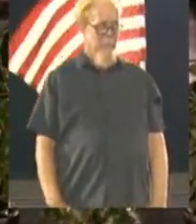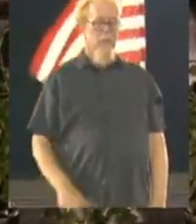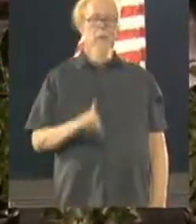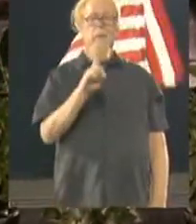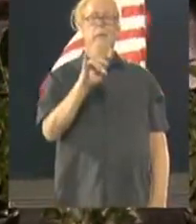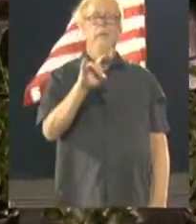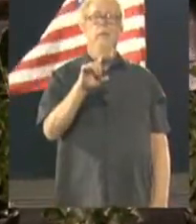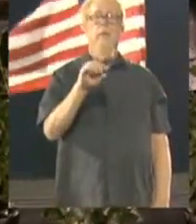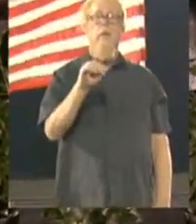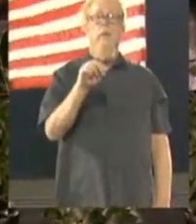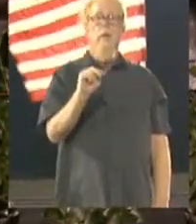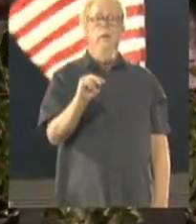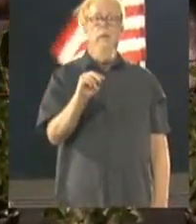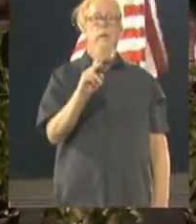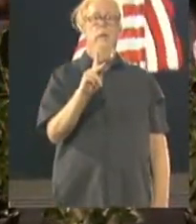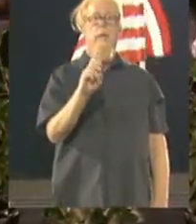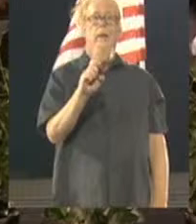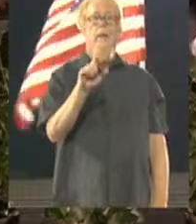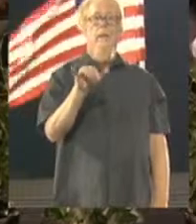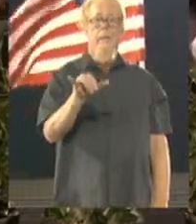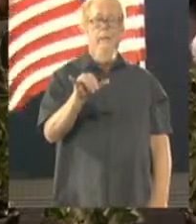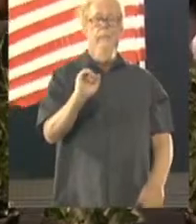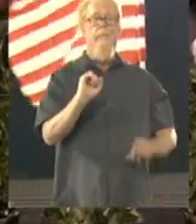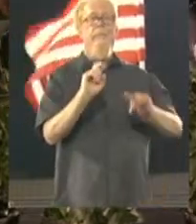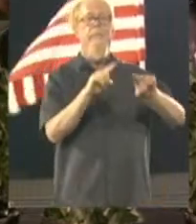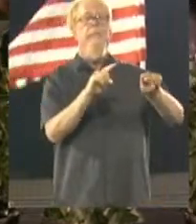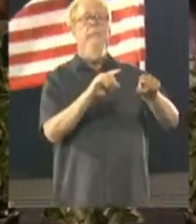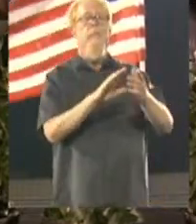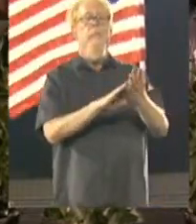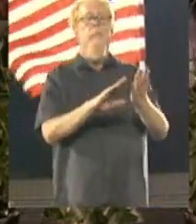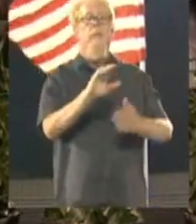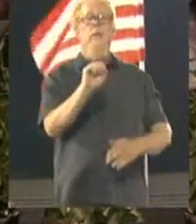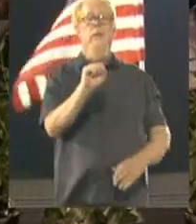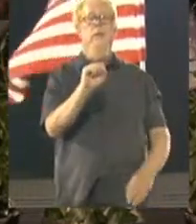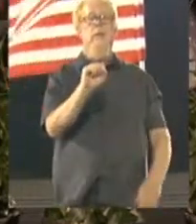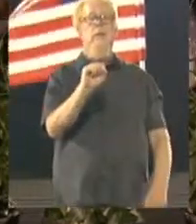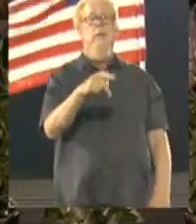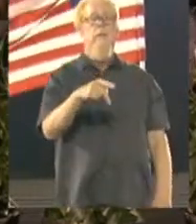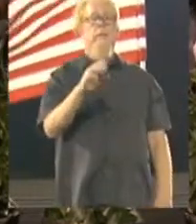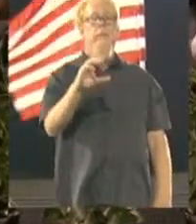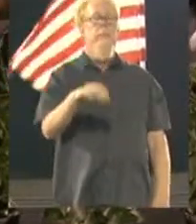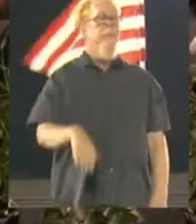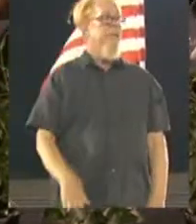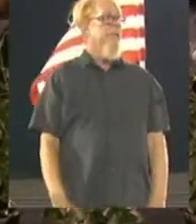Dylan Isaiah Kelly will be attending St. Philip's College.